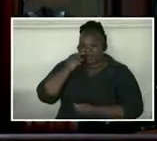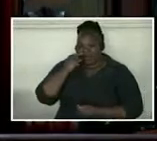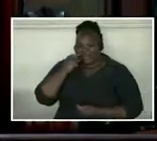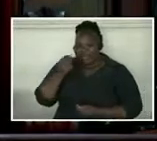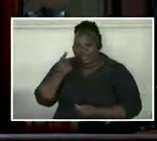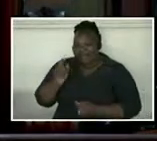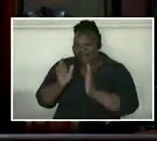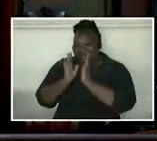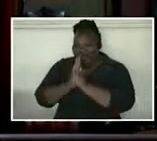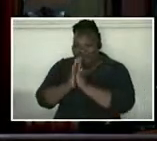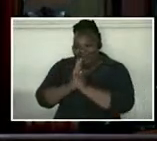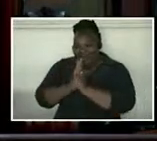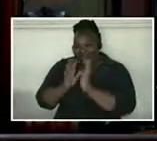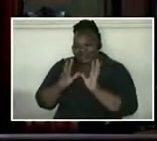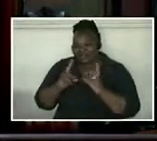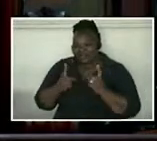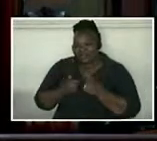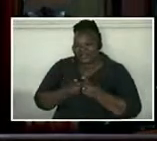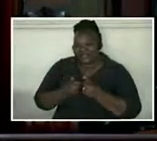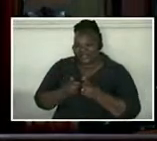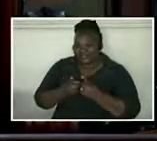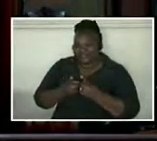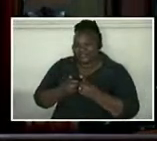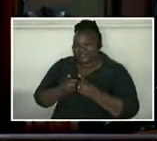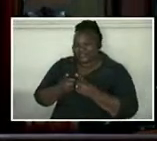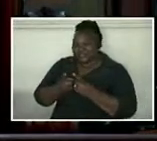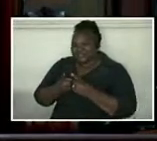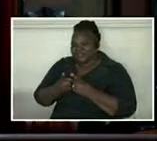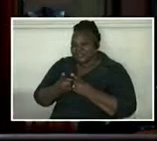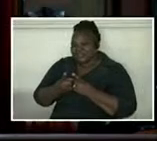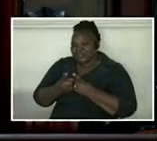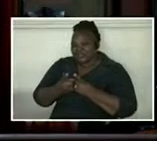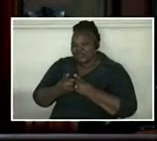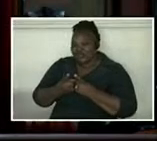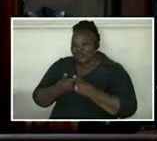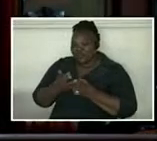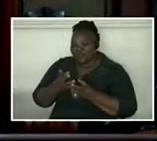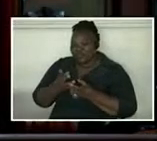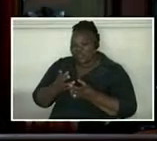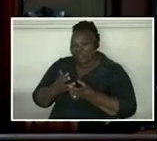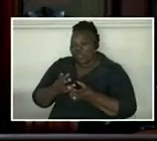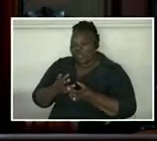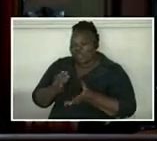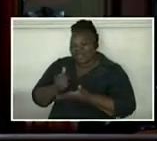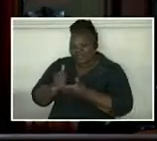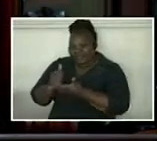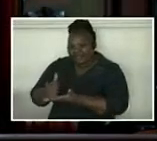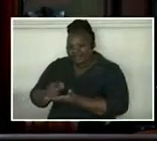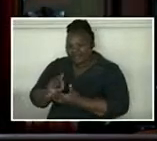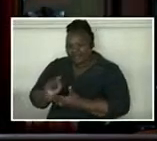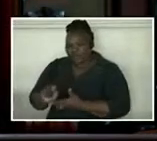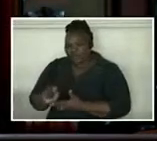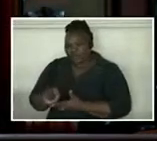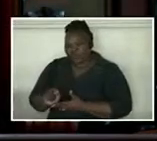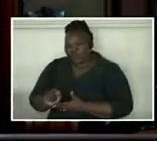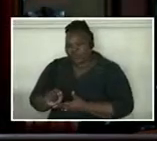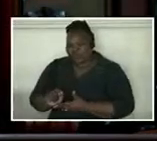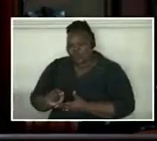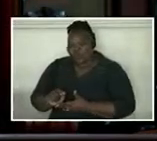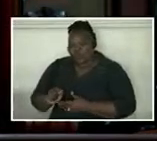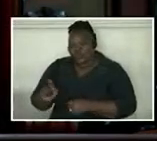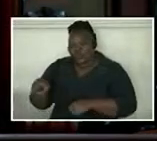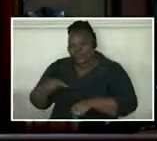this department to have an influence in this regard as these times of the